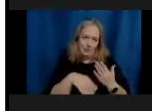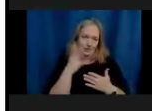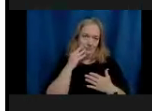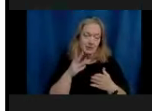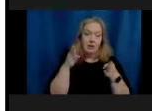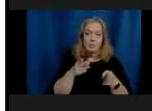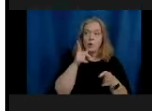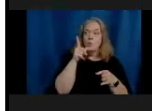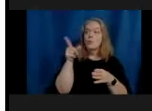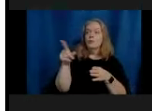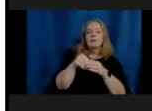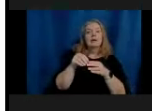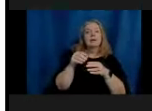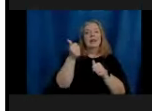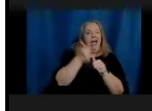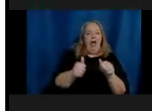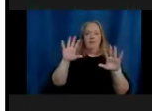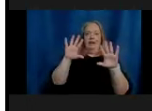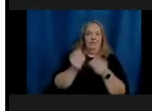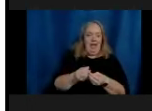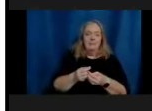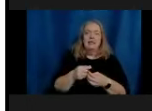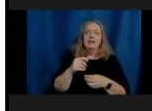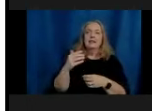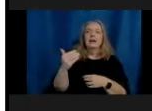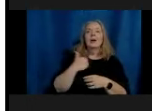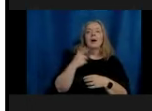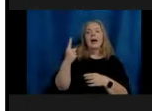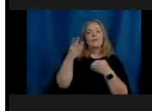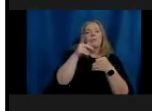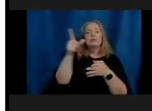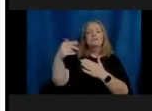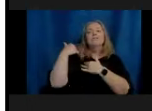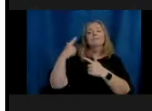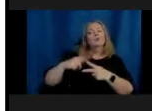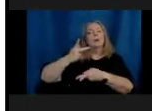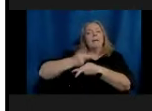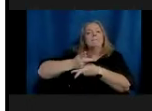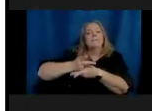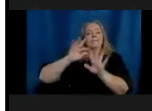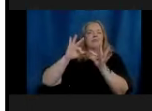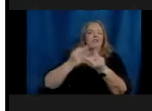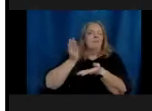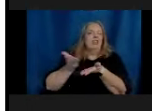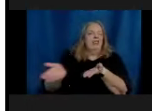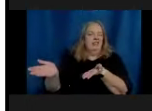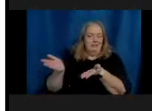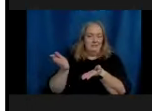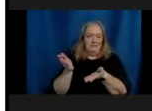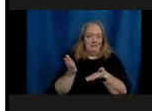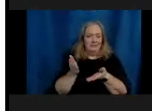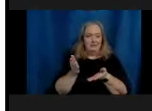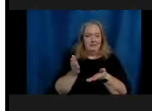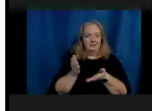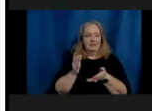who is the keeper of things and how the logistics of what that looks like. And there's kind of an art to keeping it, I would say, home